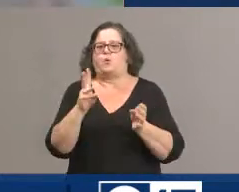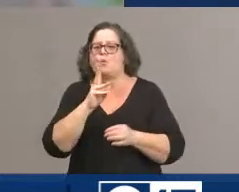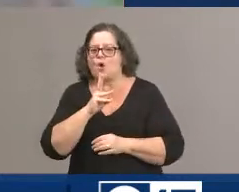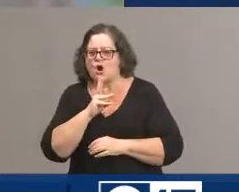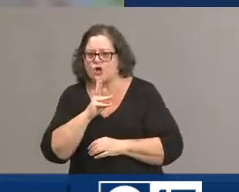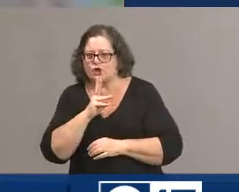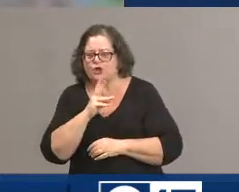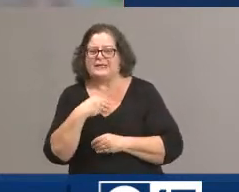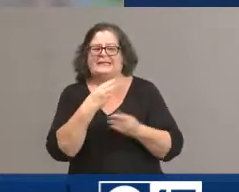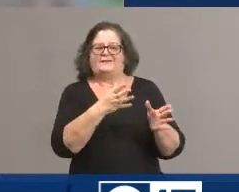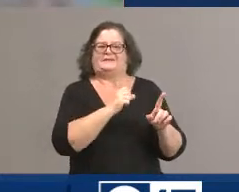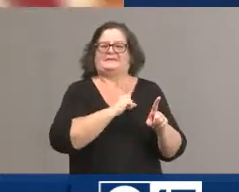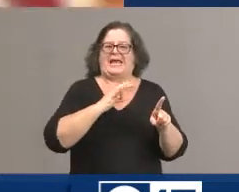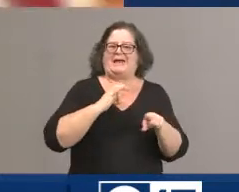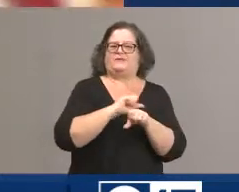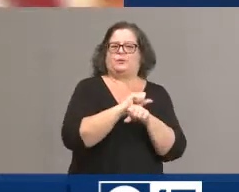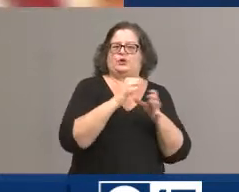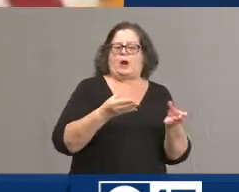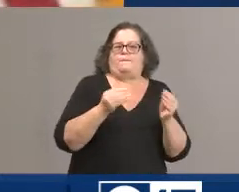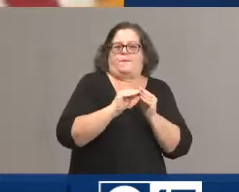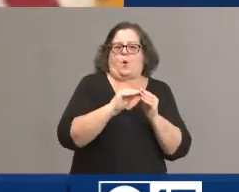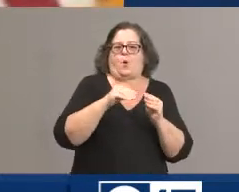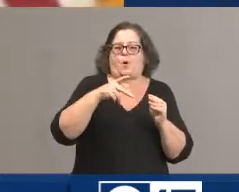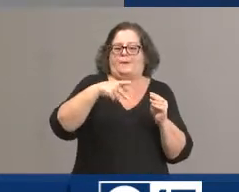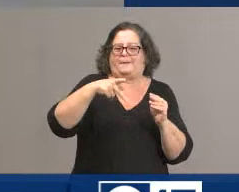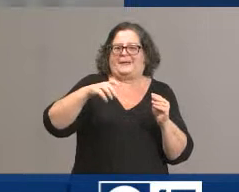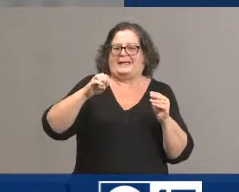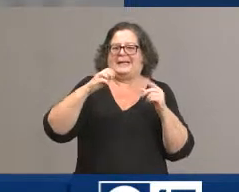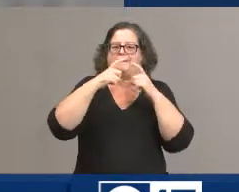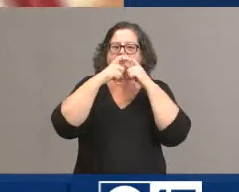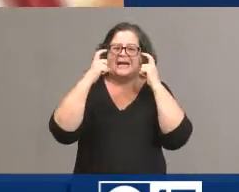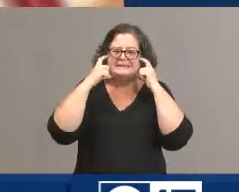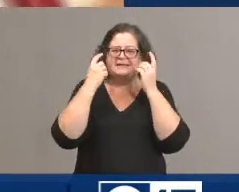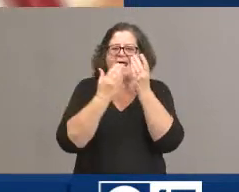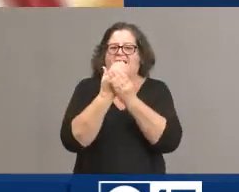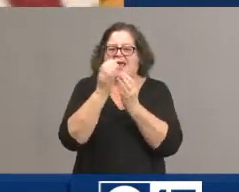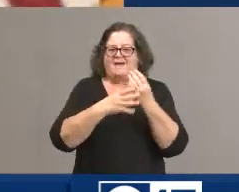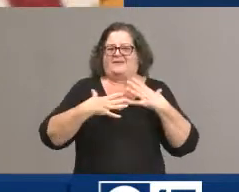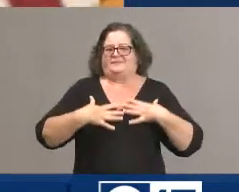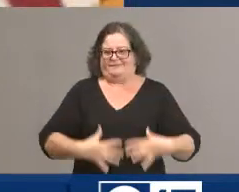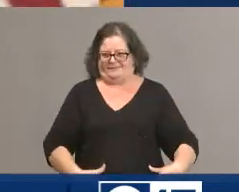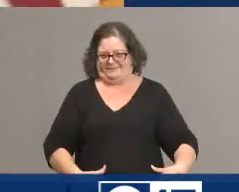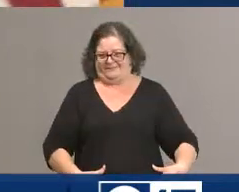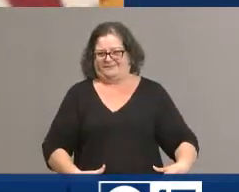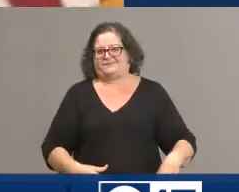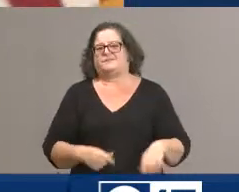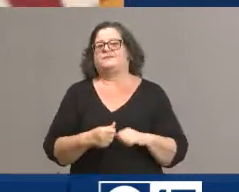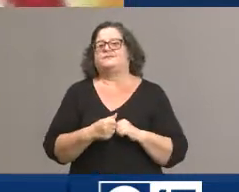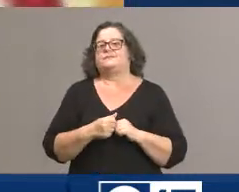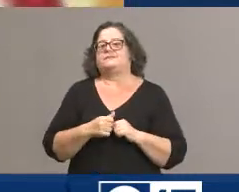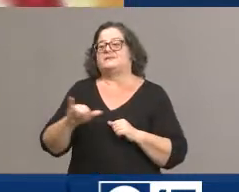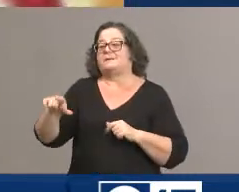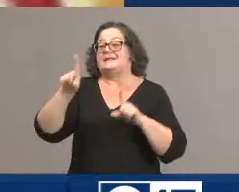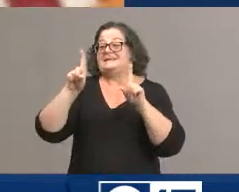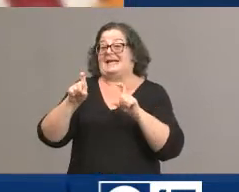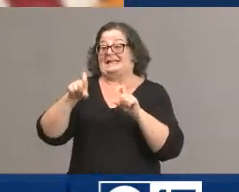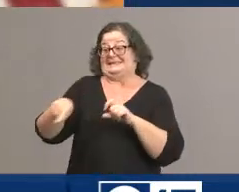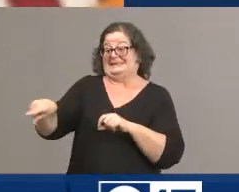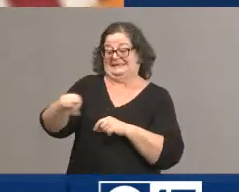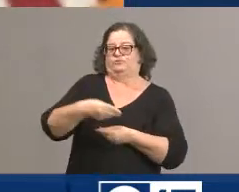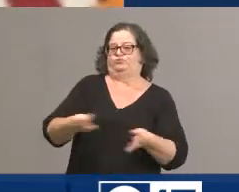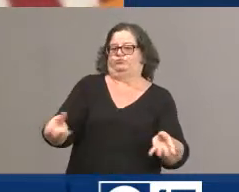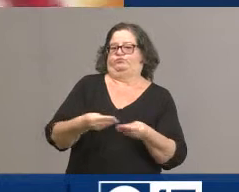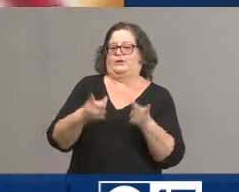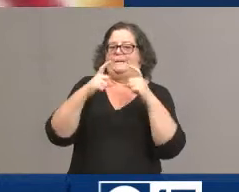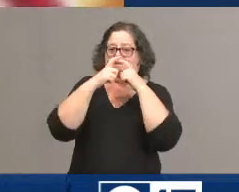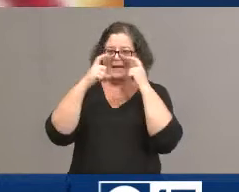cloth face coverings so that they could give them out to the patients. We also worked with CVS and Walgreens and ACOS-MD to encourage them to